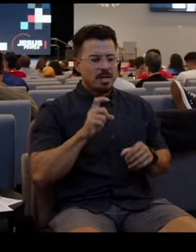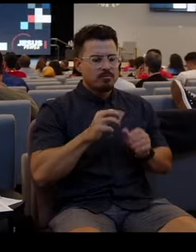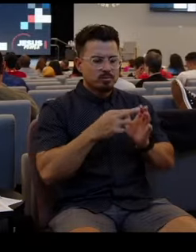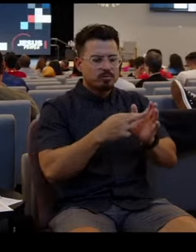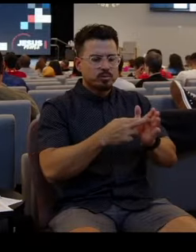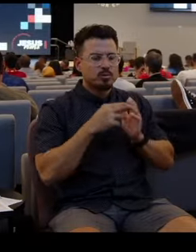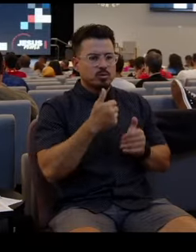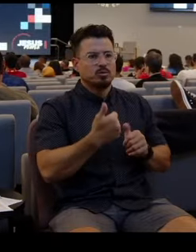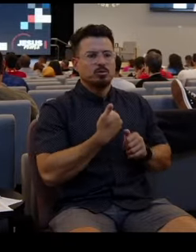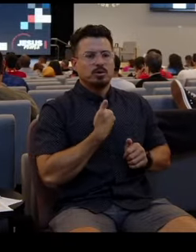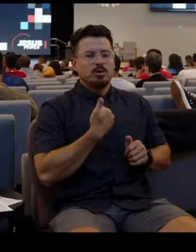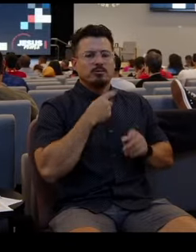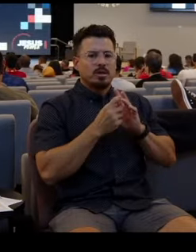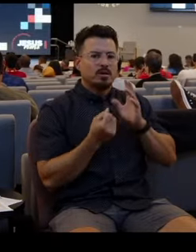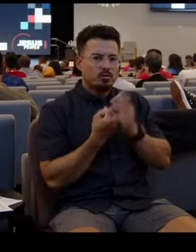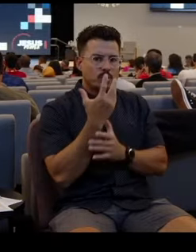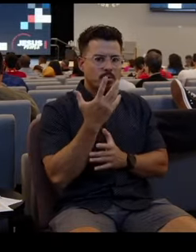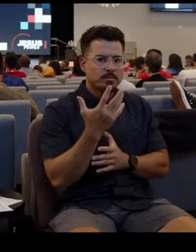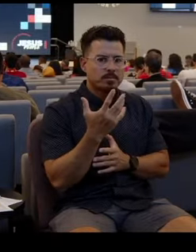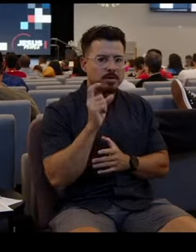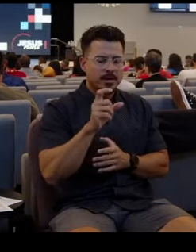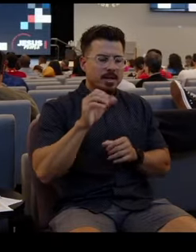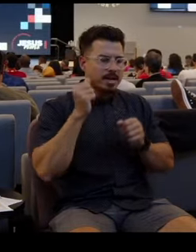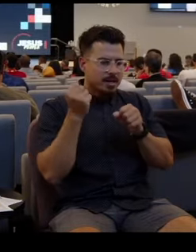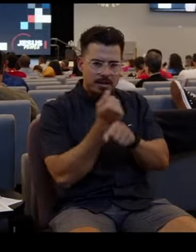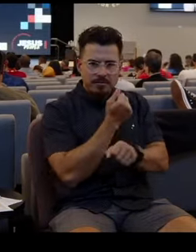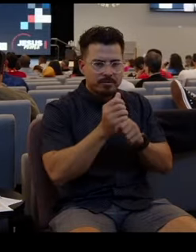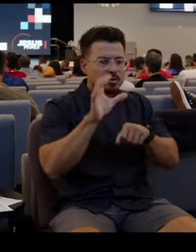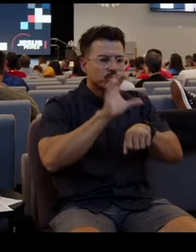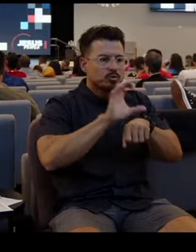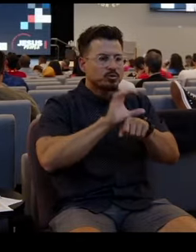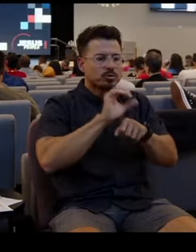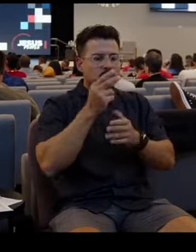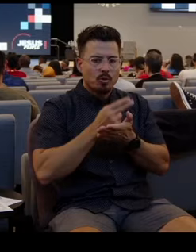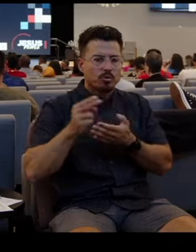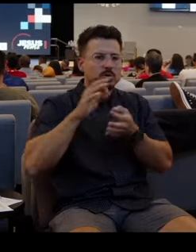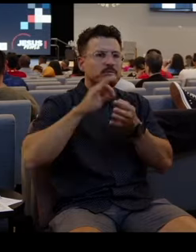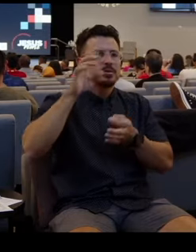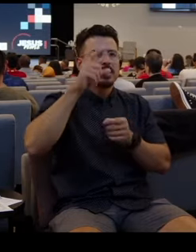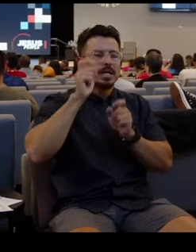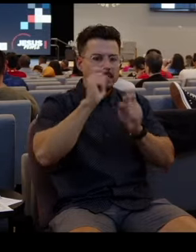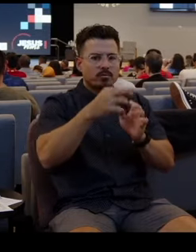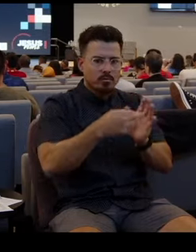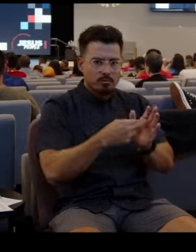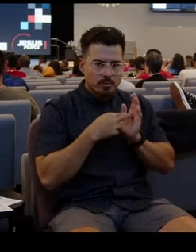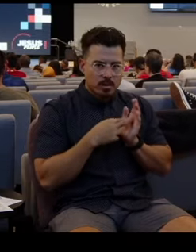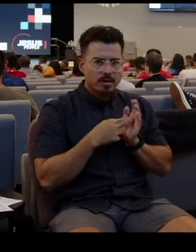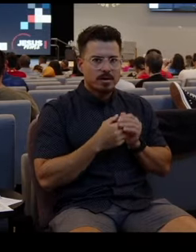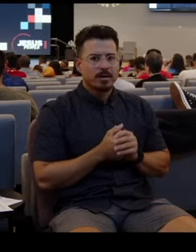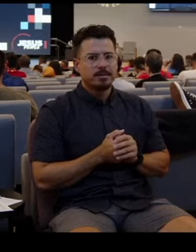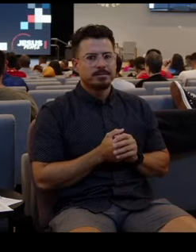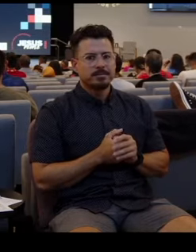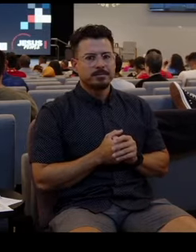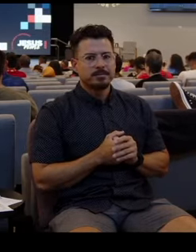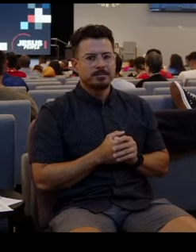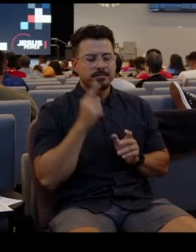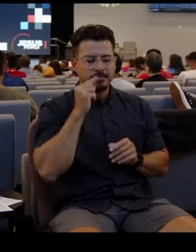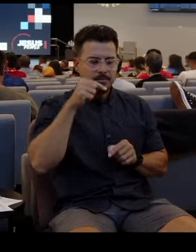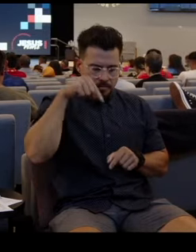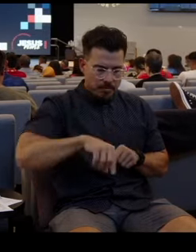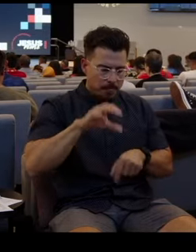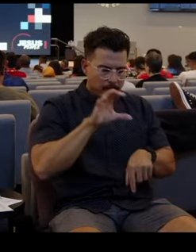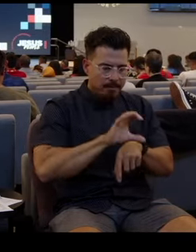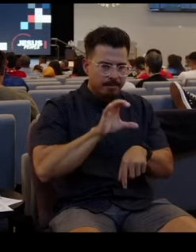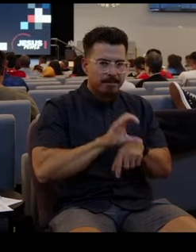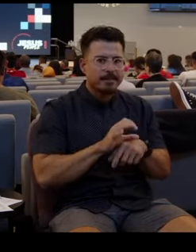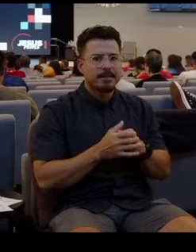Every church has to discover its own mandate. The Holy Spirit spoke to this church, and it says that this church,